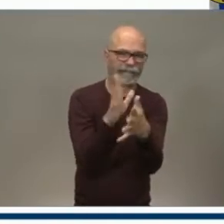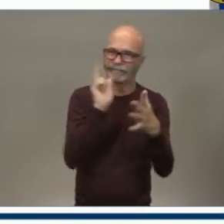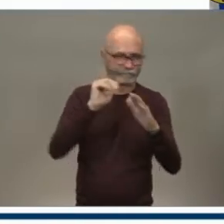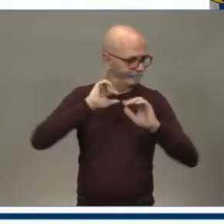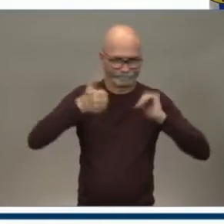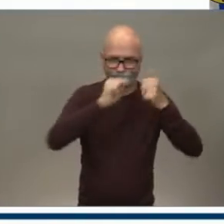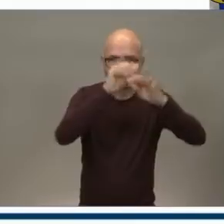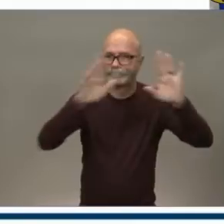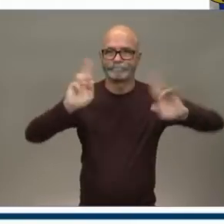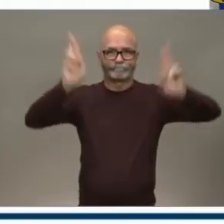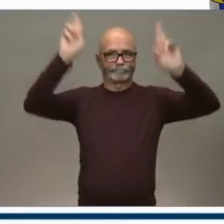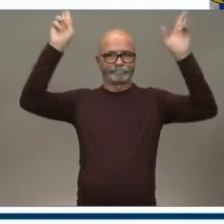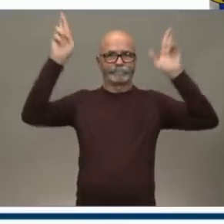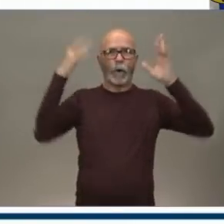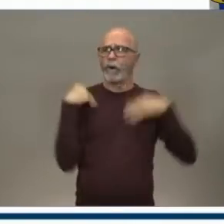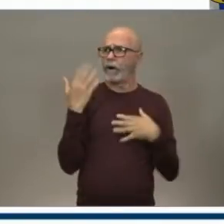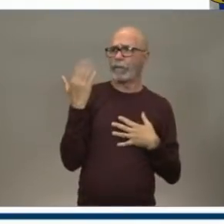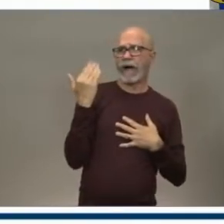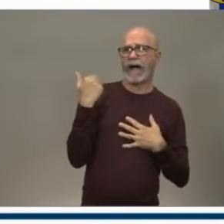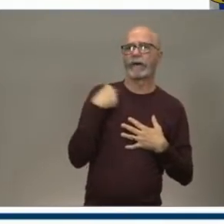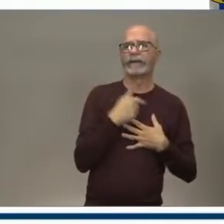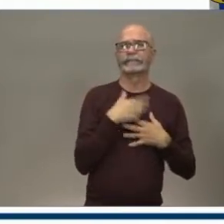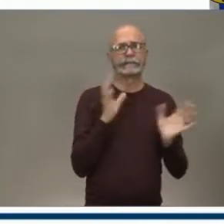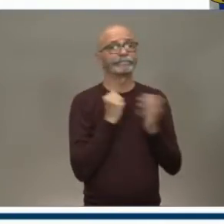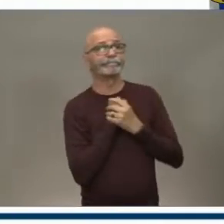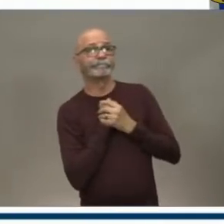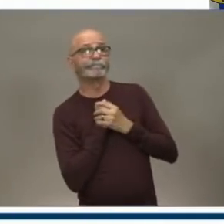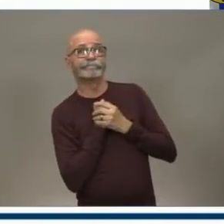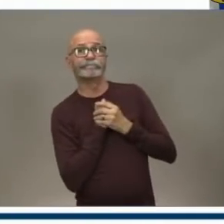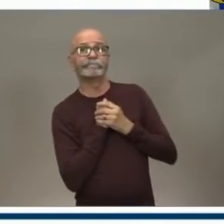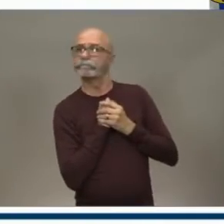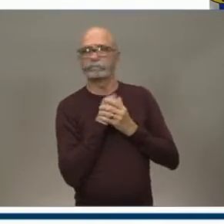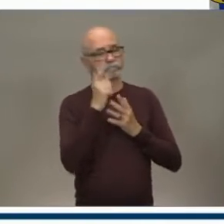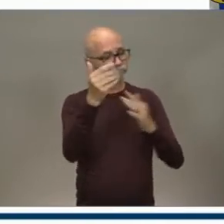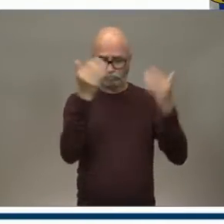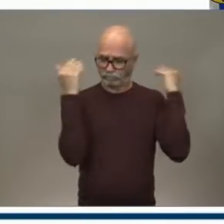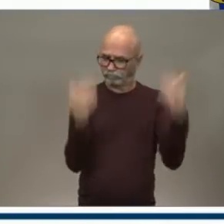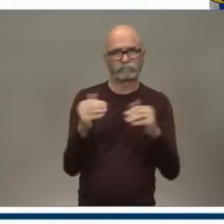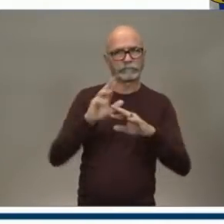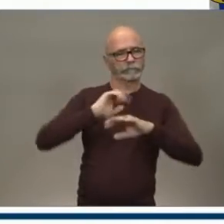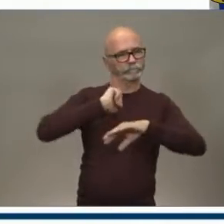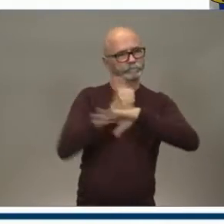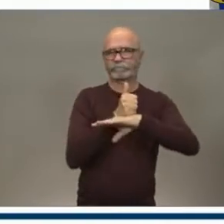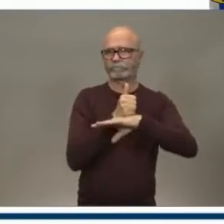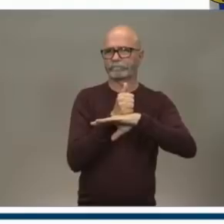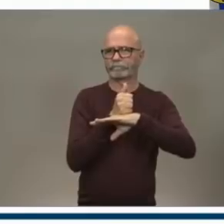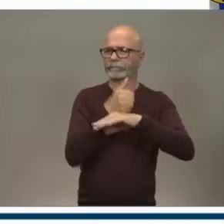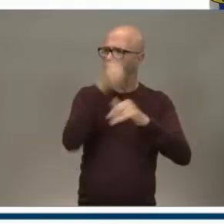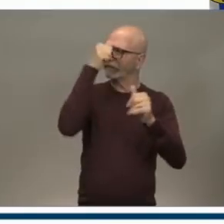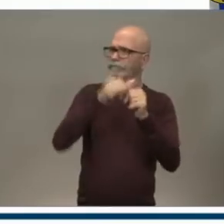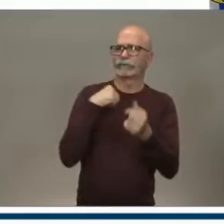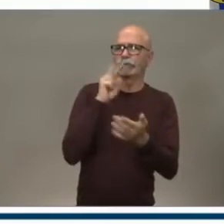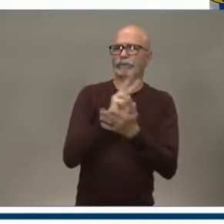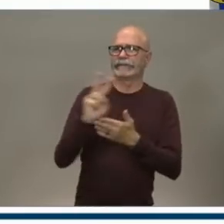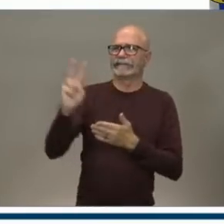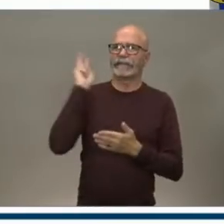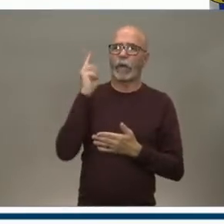why you're still waiting to do things. I asked you this question 2 weeks ago about rotational workers, why you haven't moved to